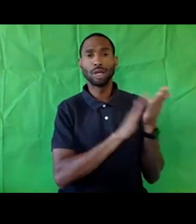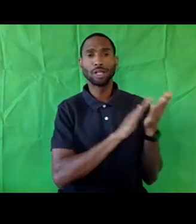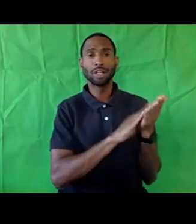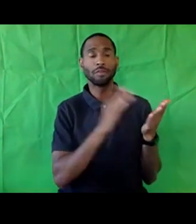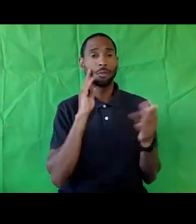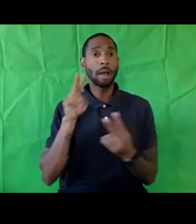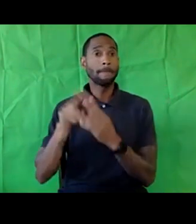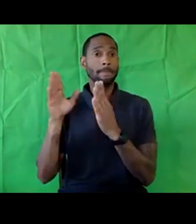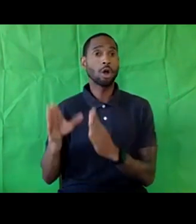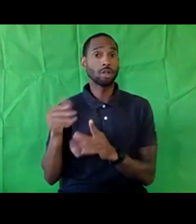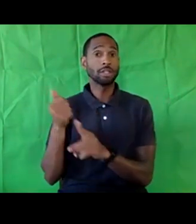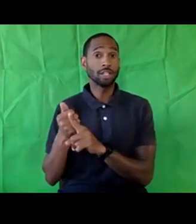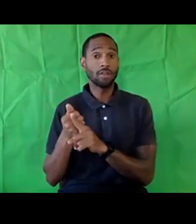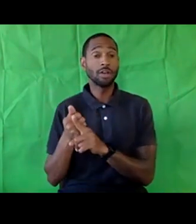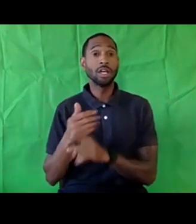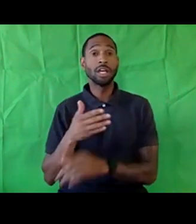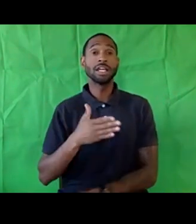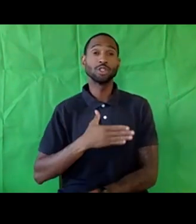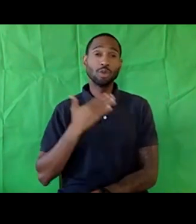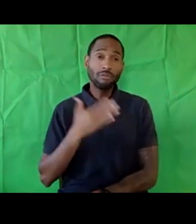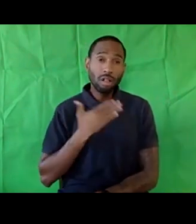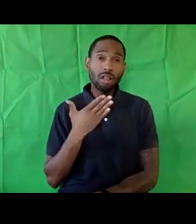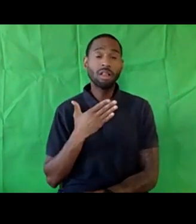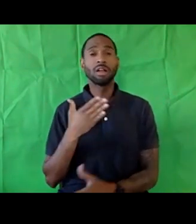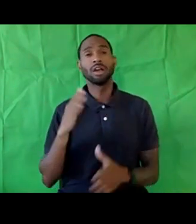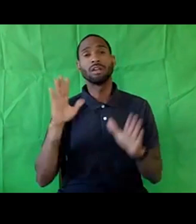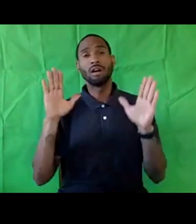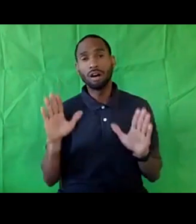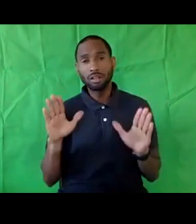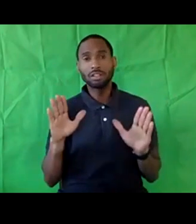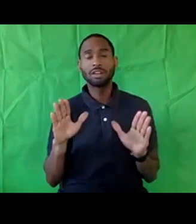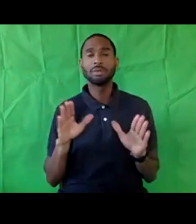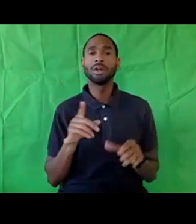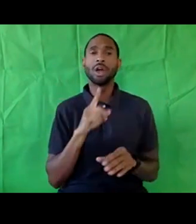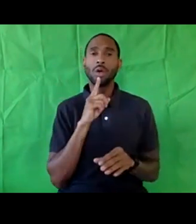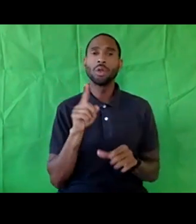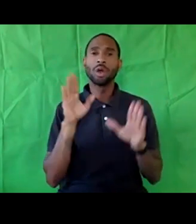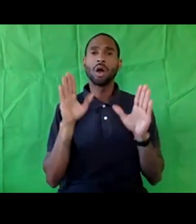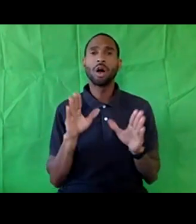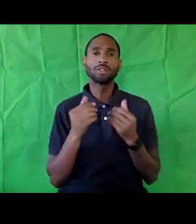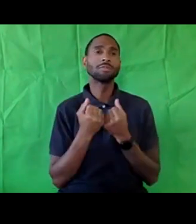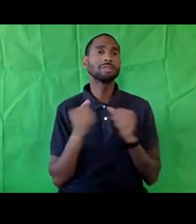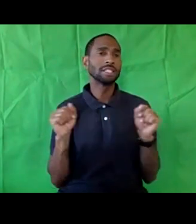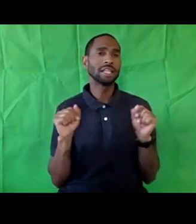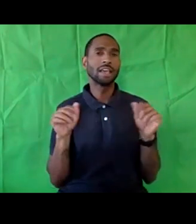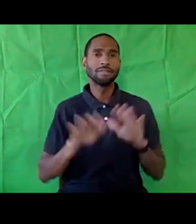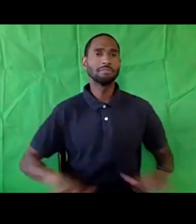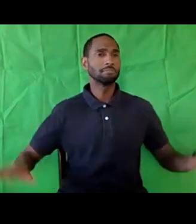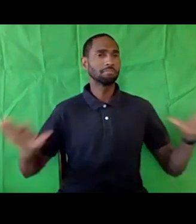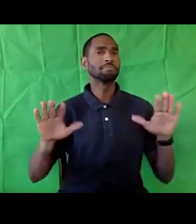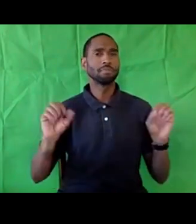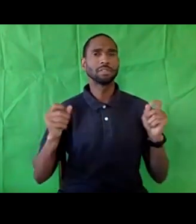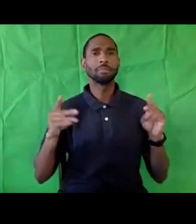partner, who was just like so joyful and wonderful, and like made a really great sort of safe container